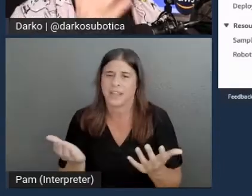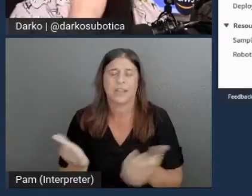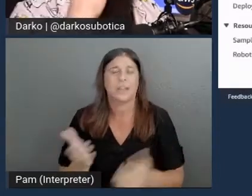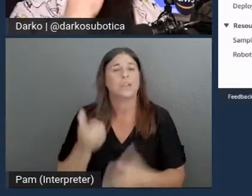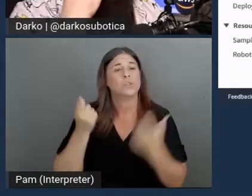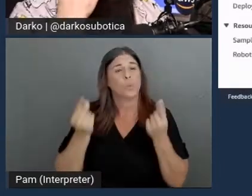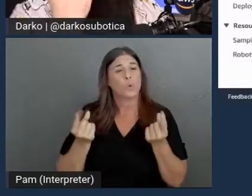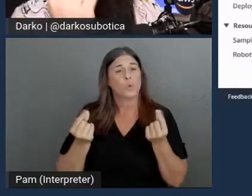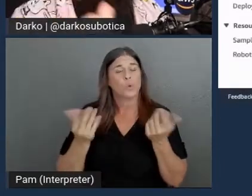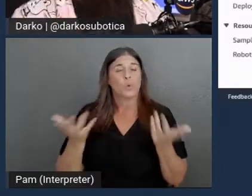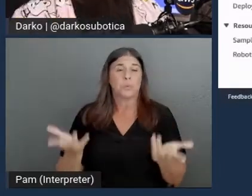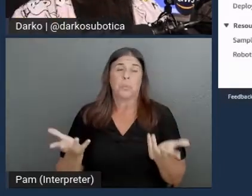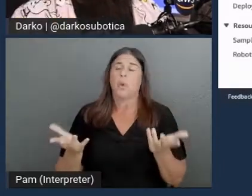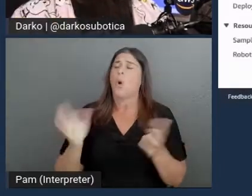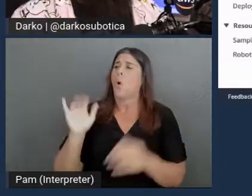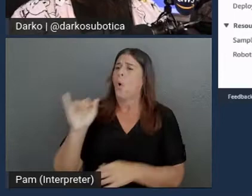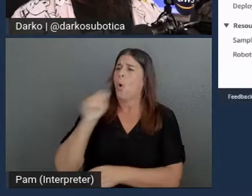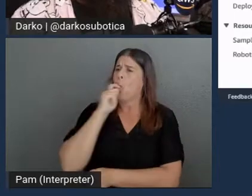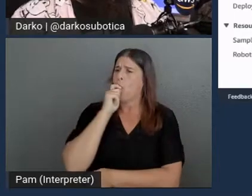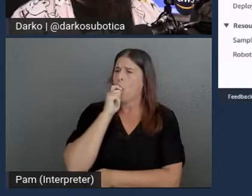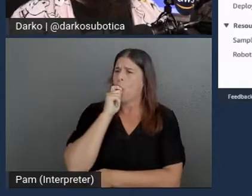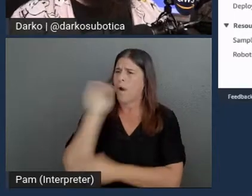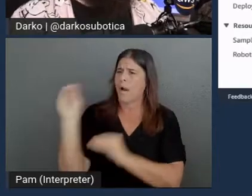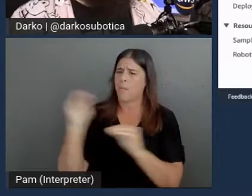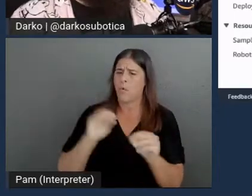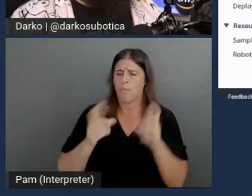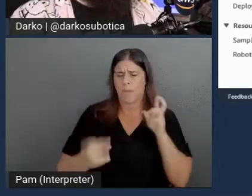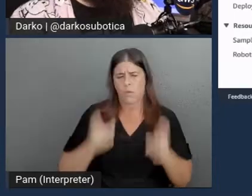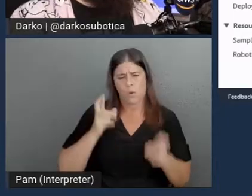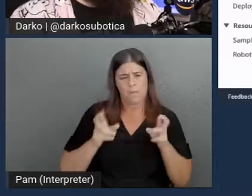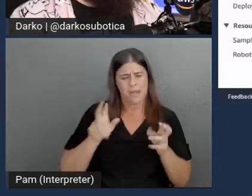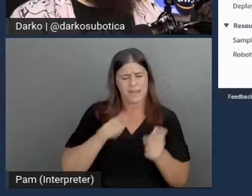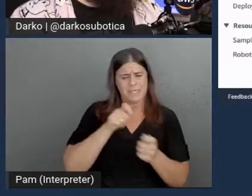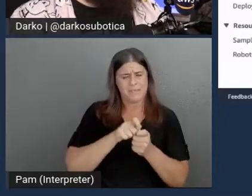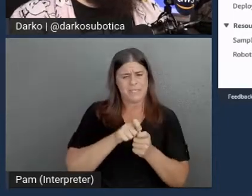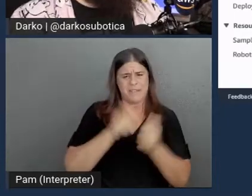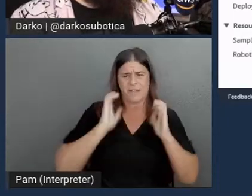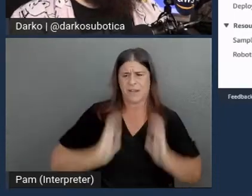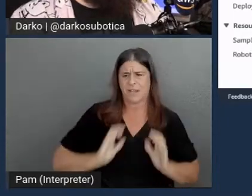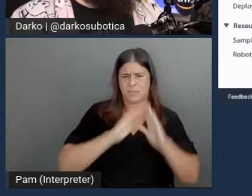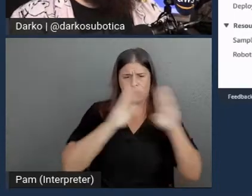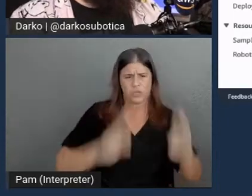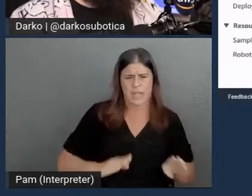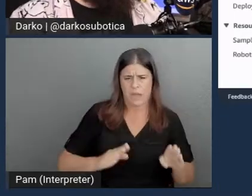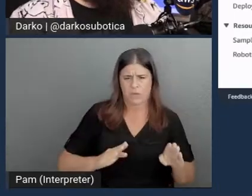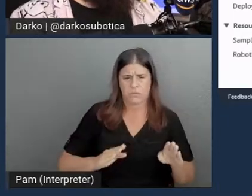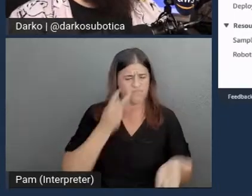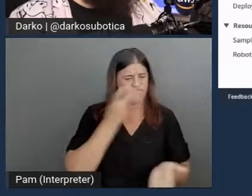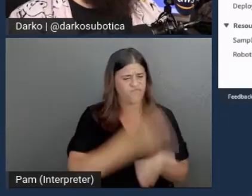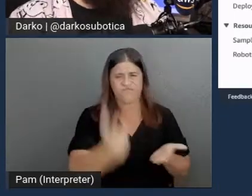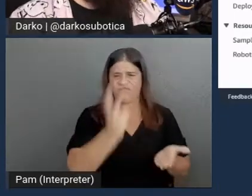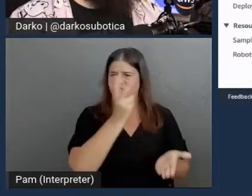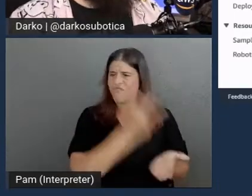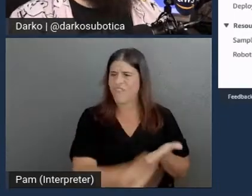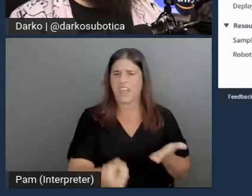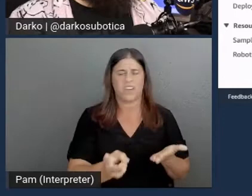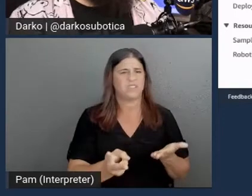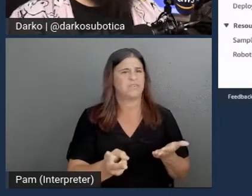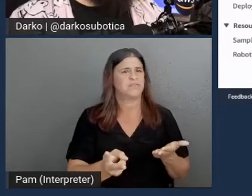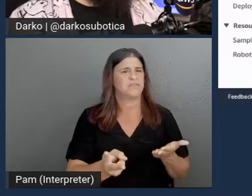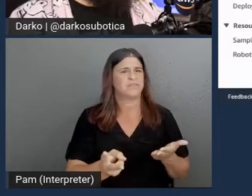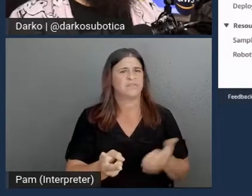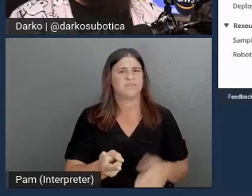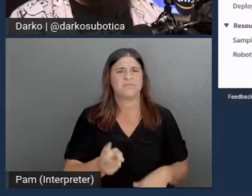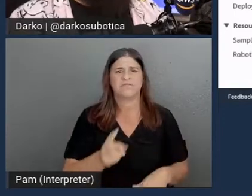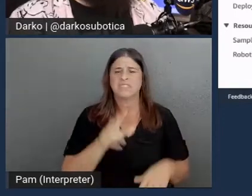is, I put my robot in a certain customer's house and it failed. Catch the logs, grab some